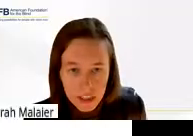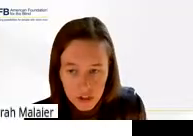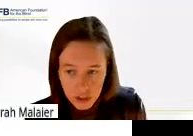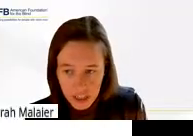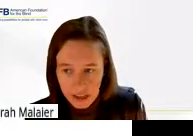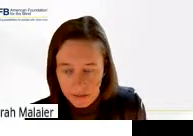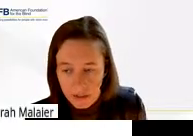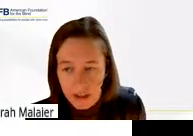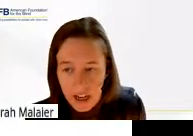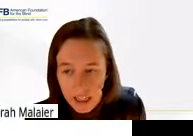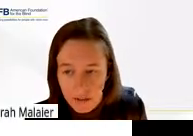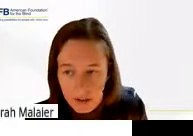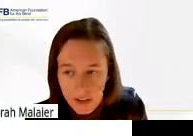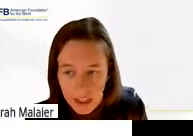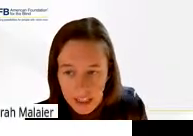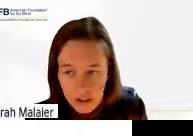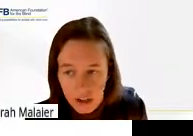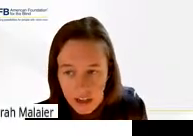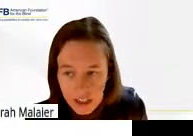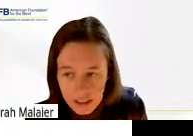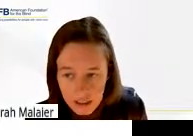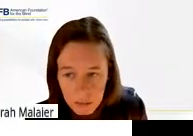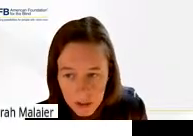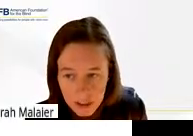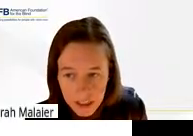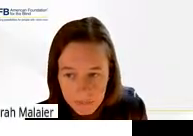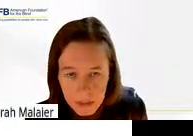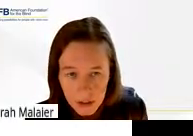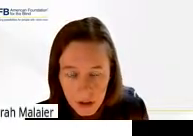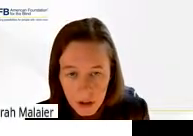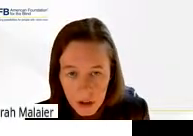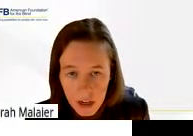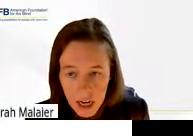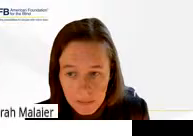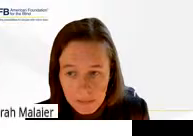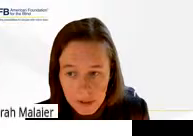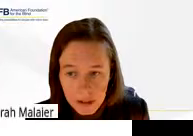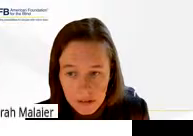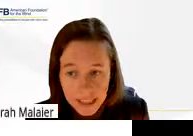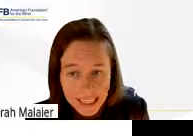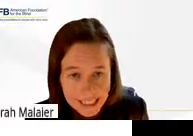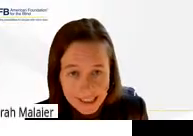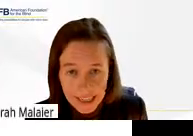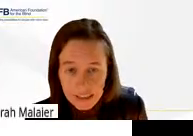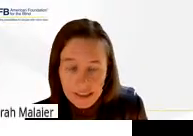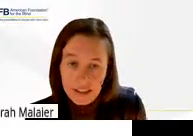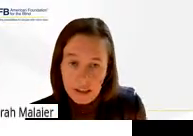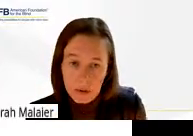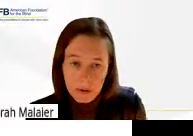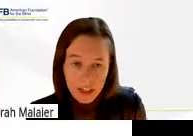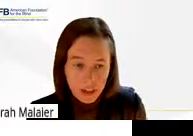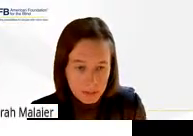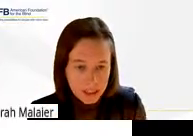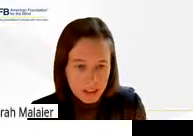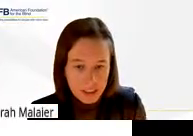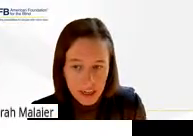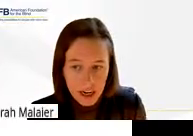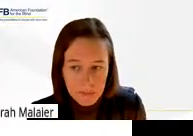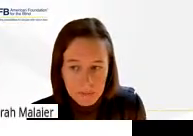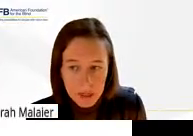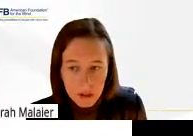And so that's just kind of the high level of how to get started on accessible design. Related to that is accessible